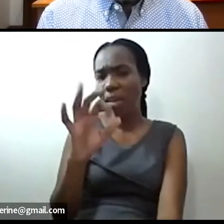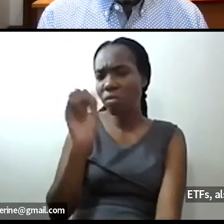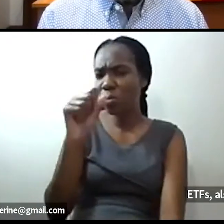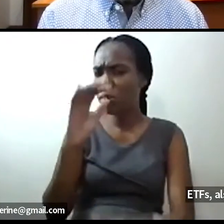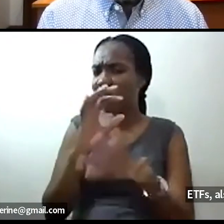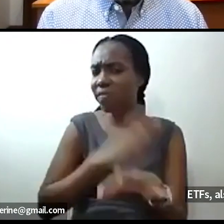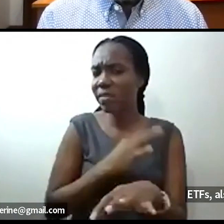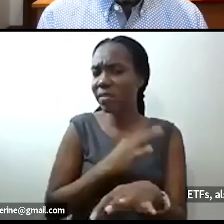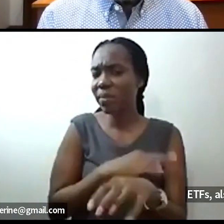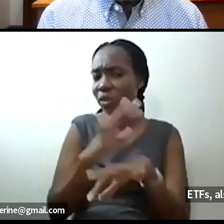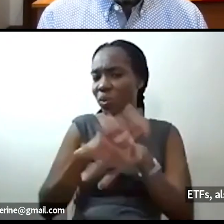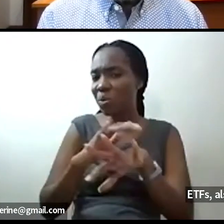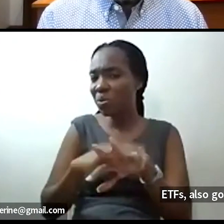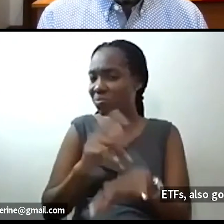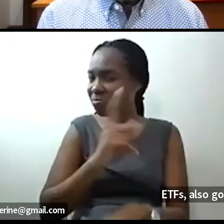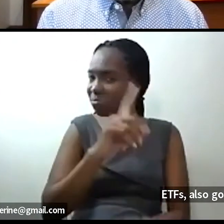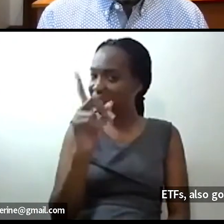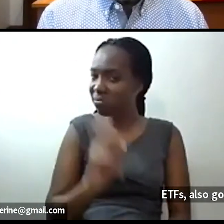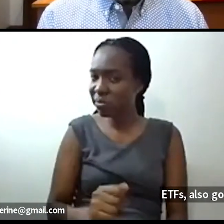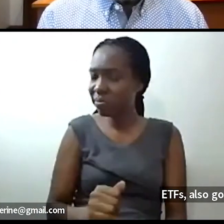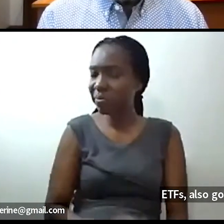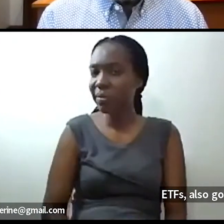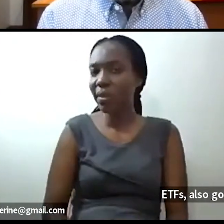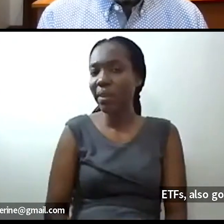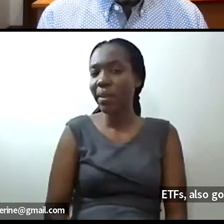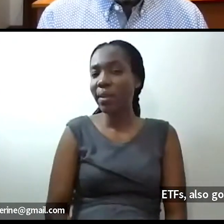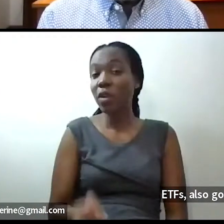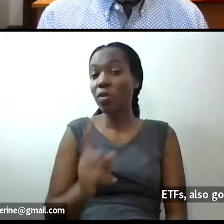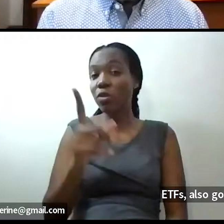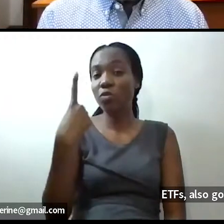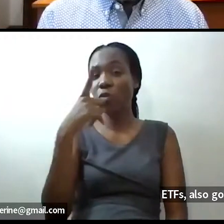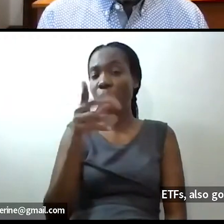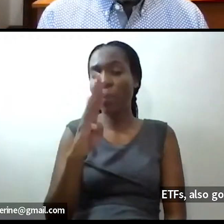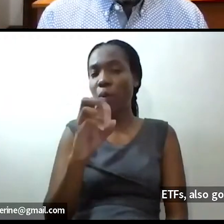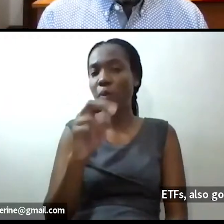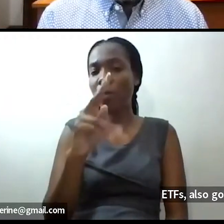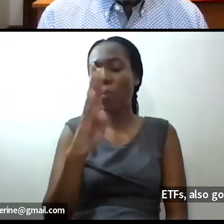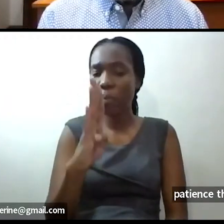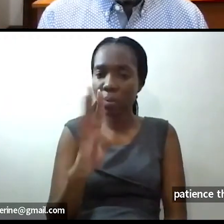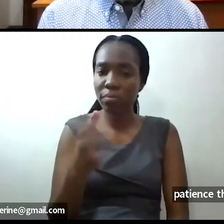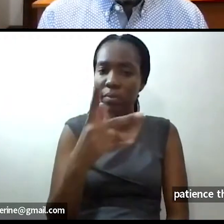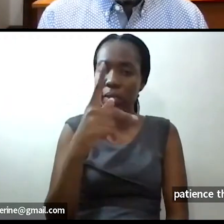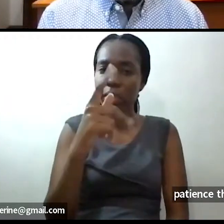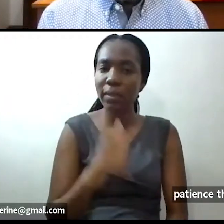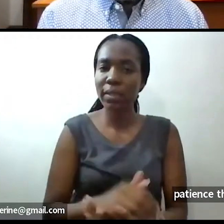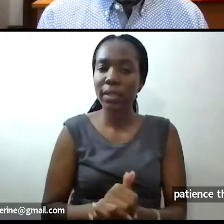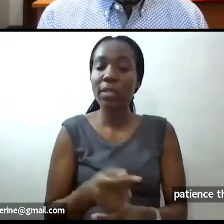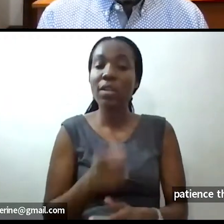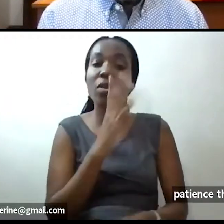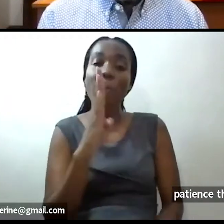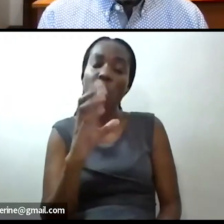Ellen Patience. That is the question to you, Bob K. Are bonds, ETFs also